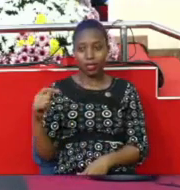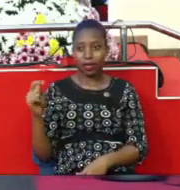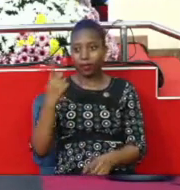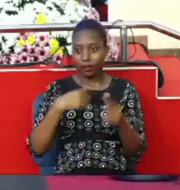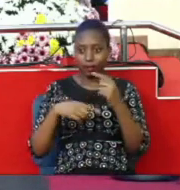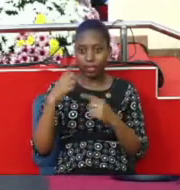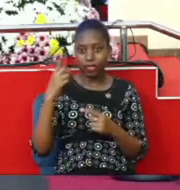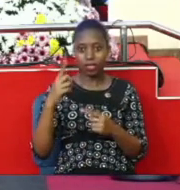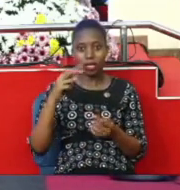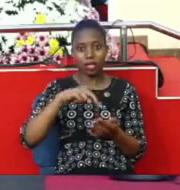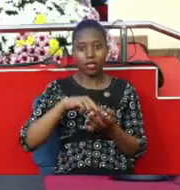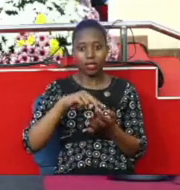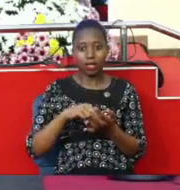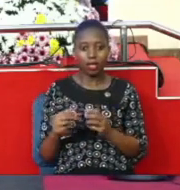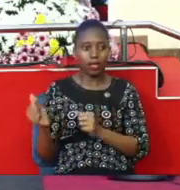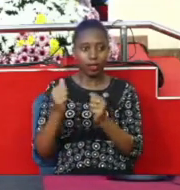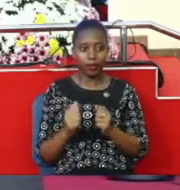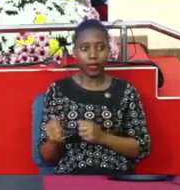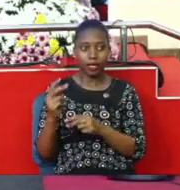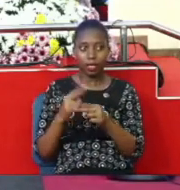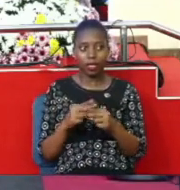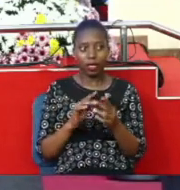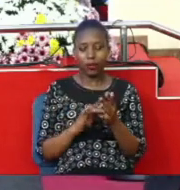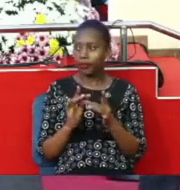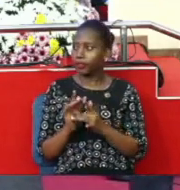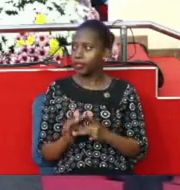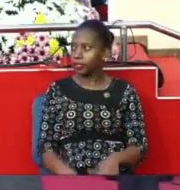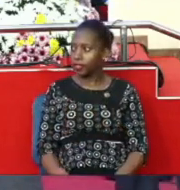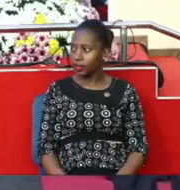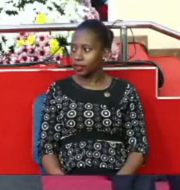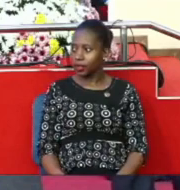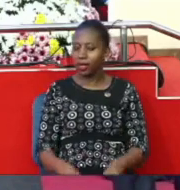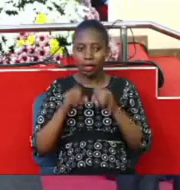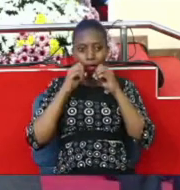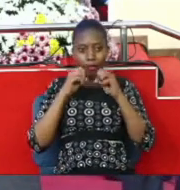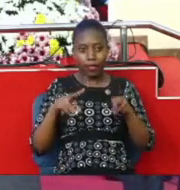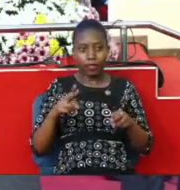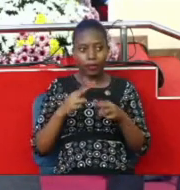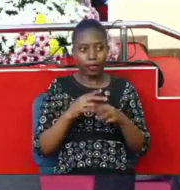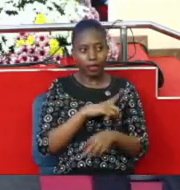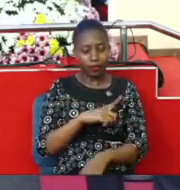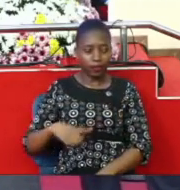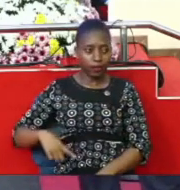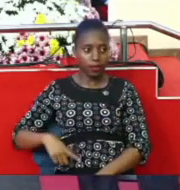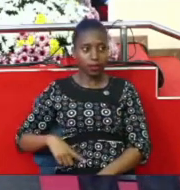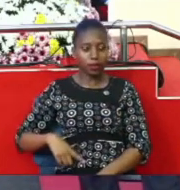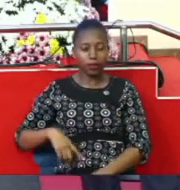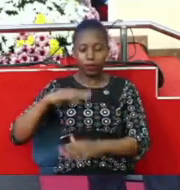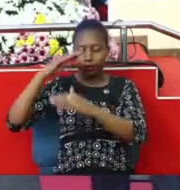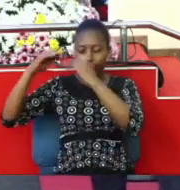Kusimama, in the mighty name of Jesus. Katika jina la Yesu. You know yourself. Unajijua. Blessed be the name of the Lord. Our Heavenly